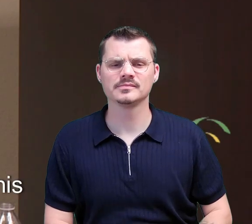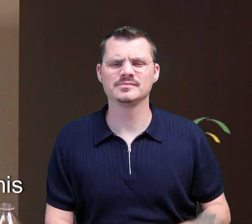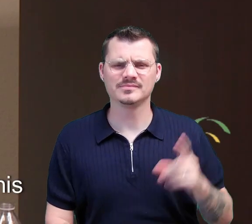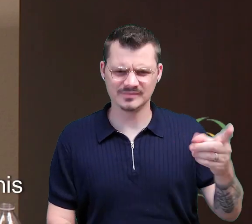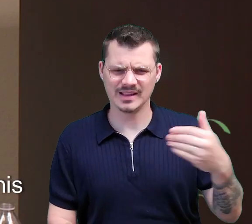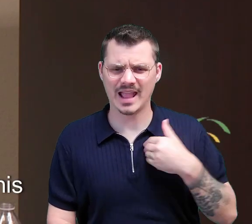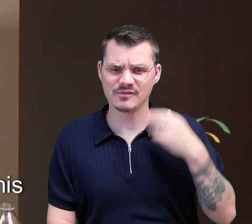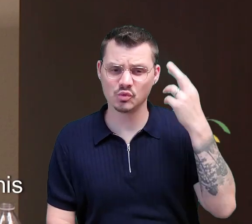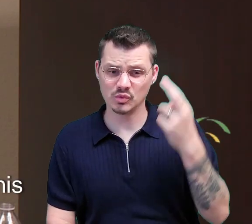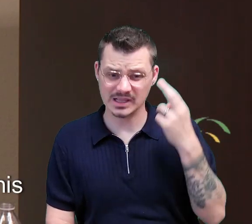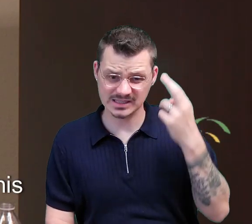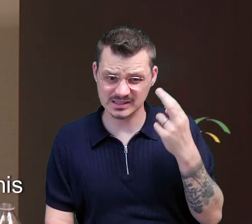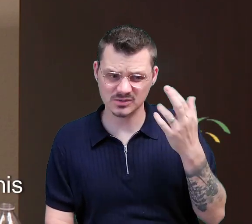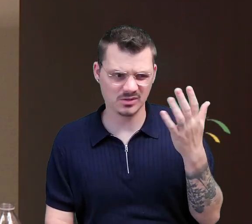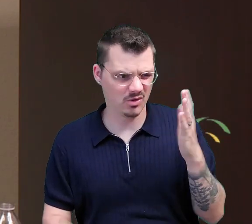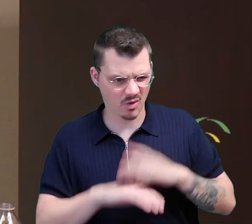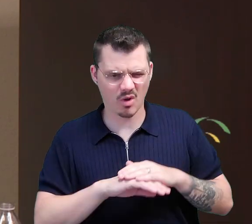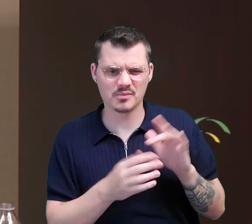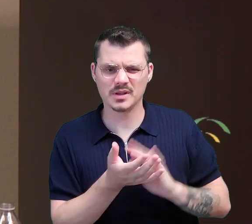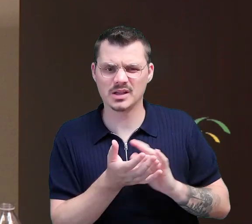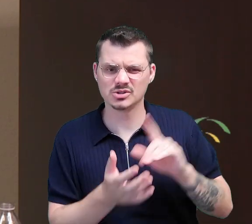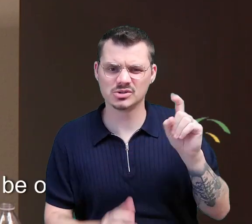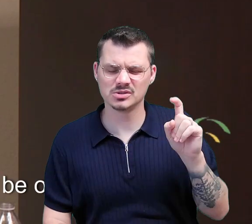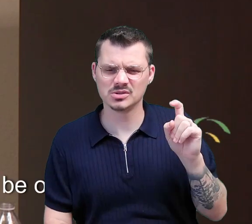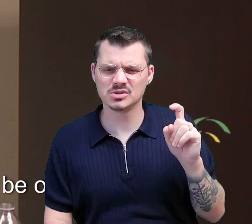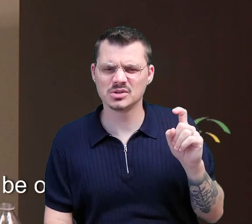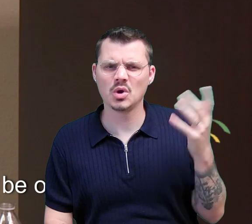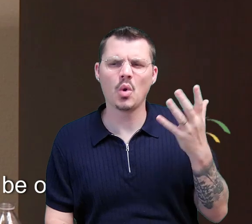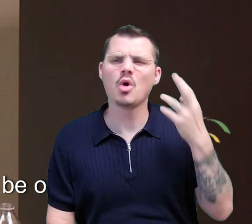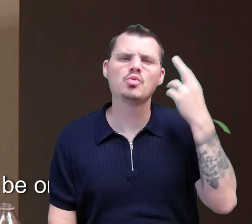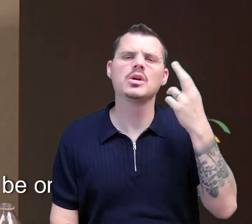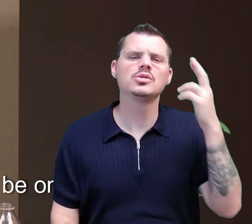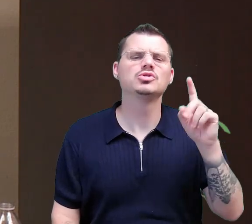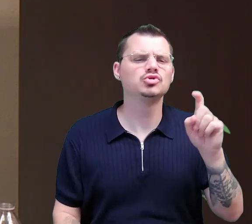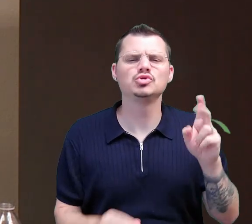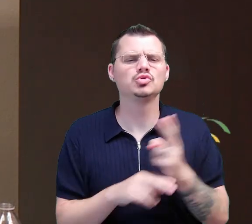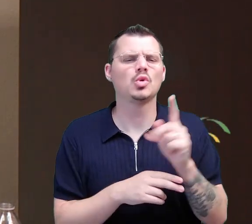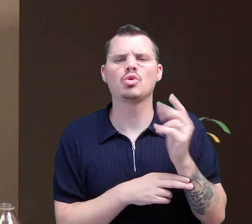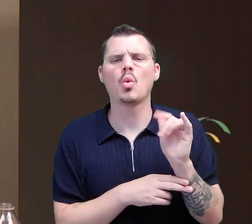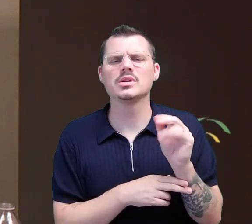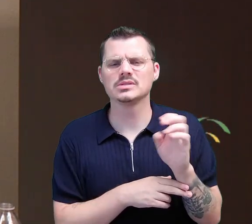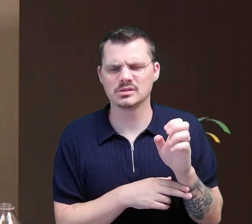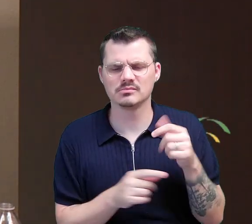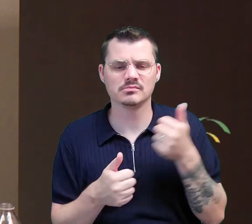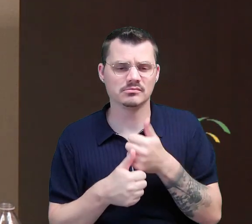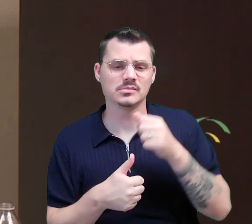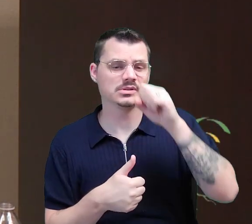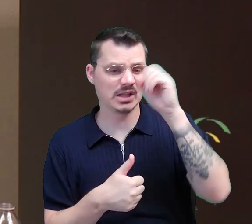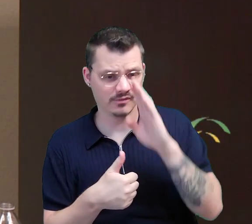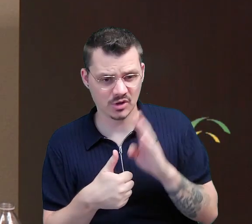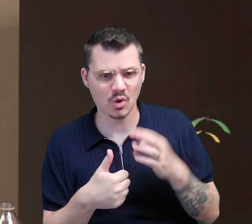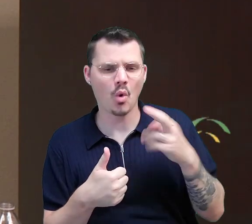does she have a reason to be on this medicine? What are the reasons a person should be on Thorazine?